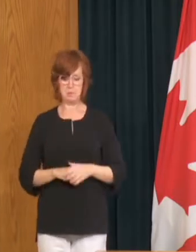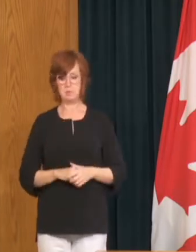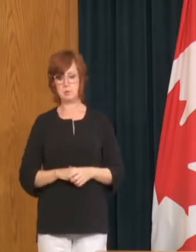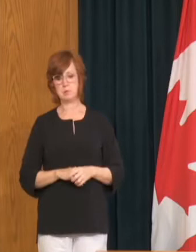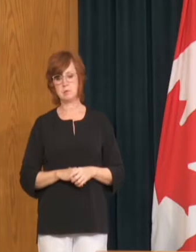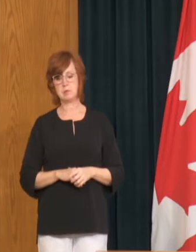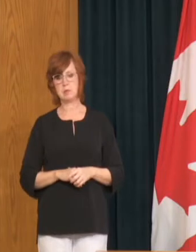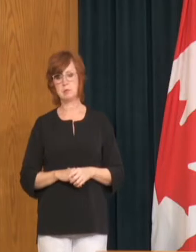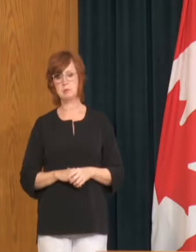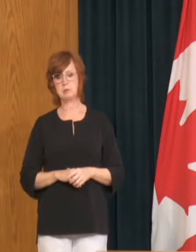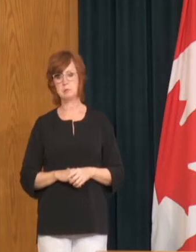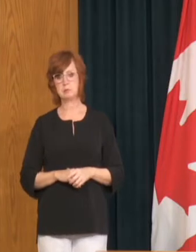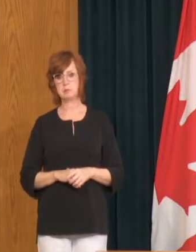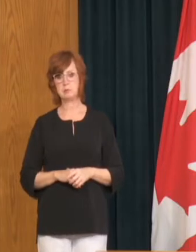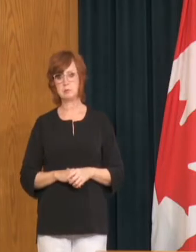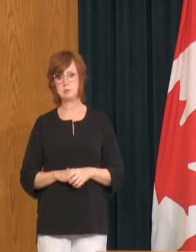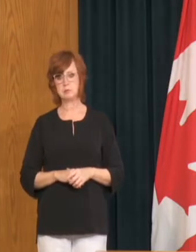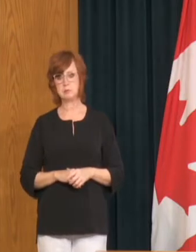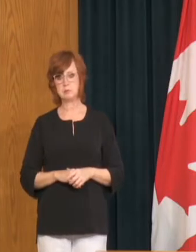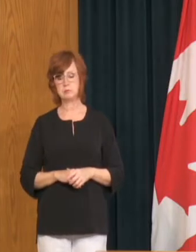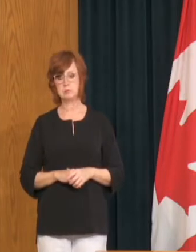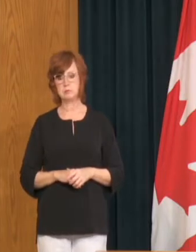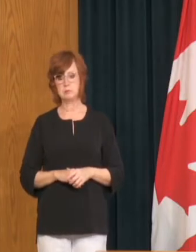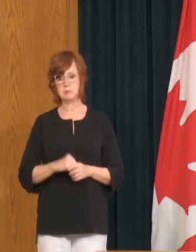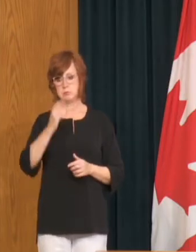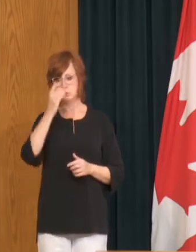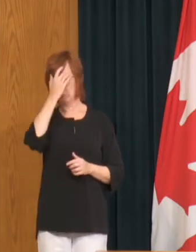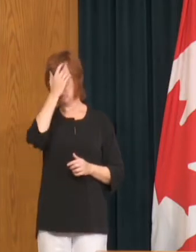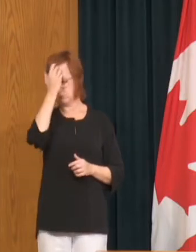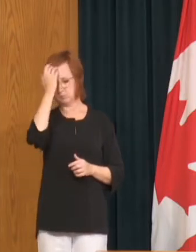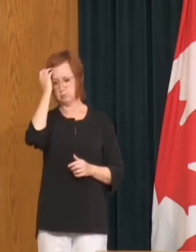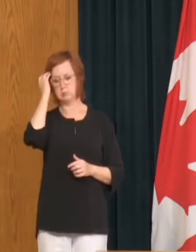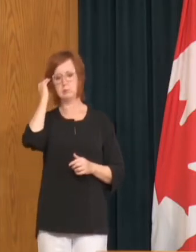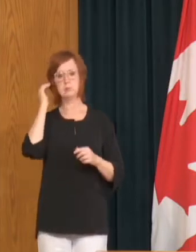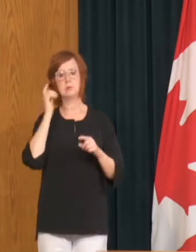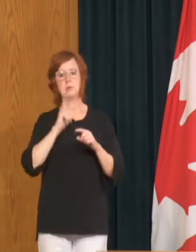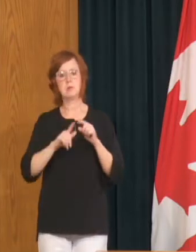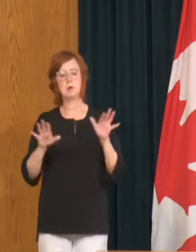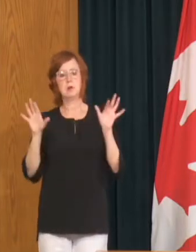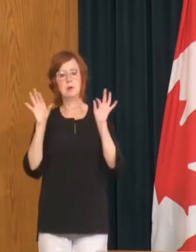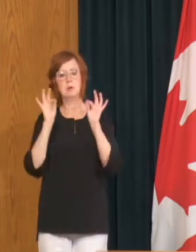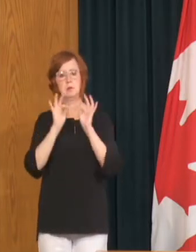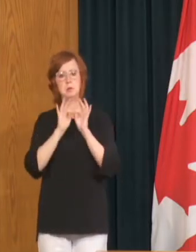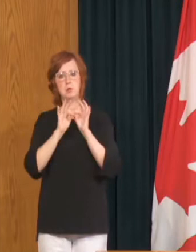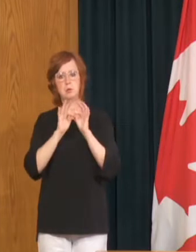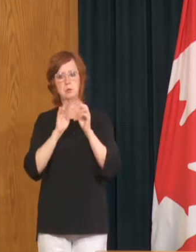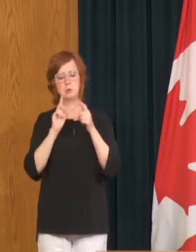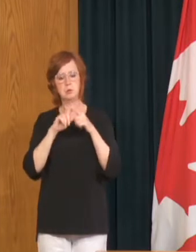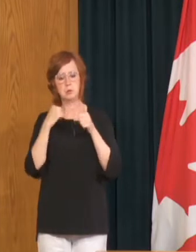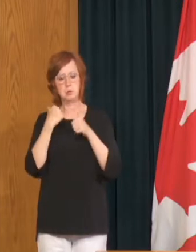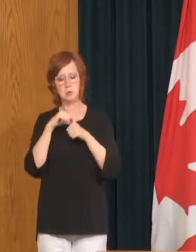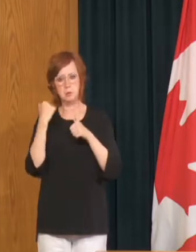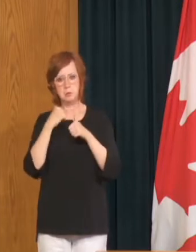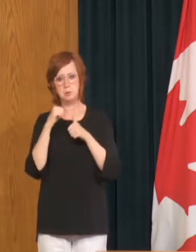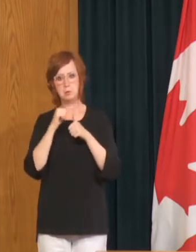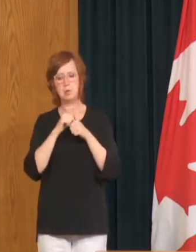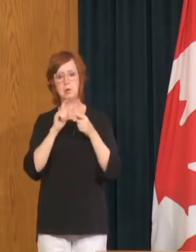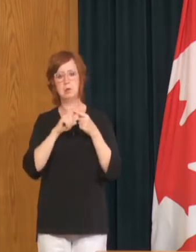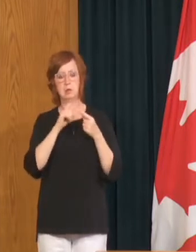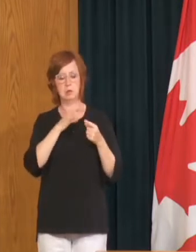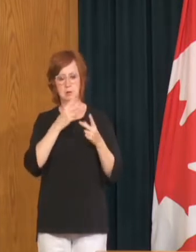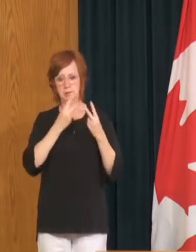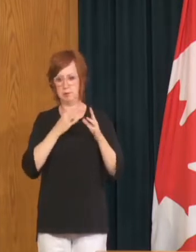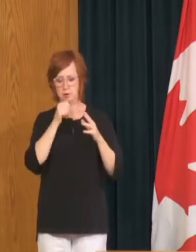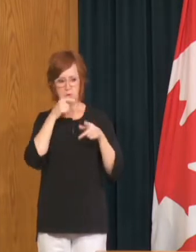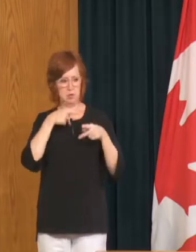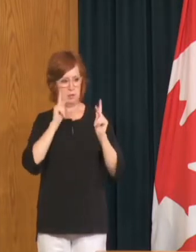caution requires both staff to take extra steps, but also visitors to be conscious of not visiting if they're unwell, if they've been